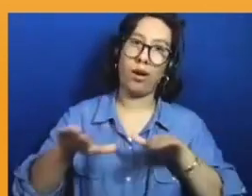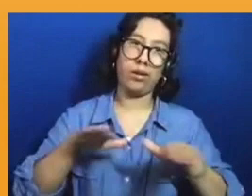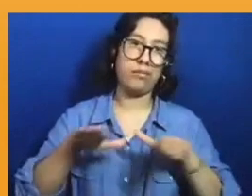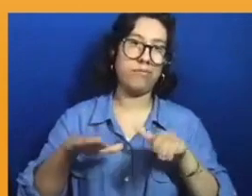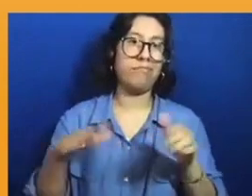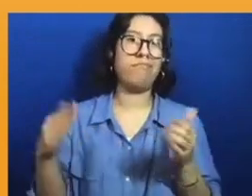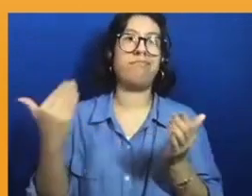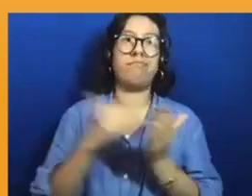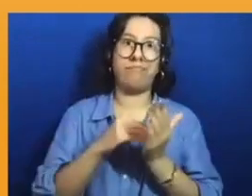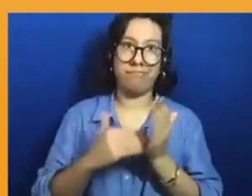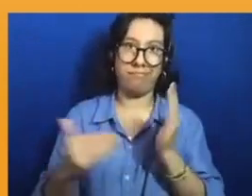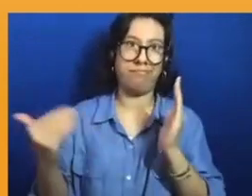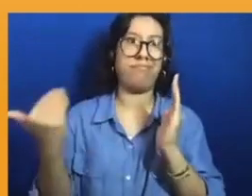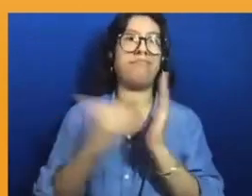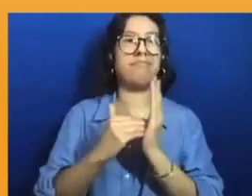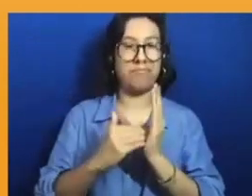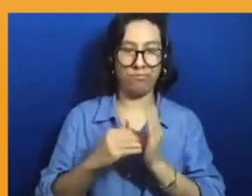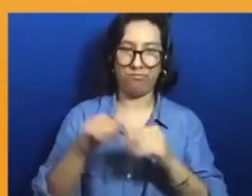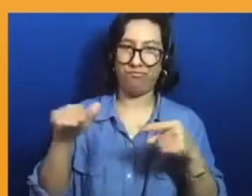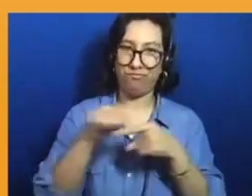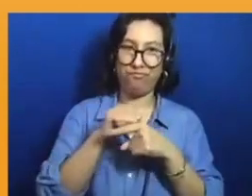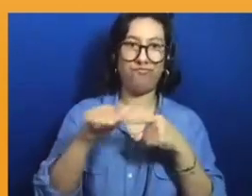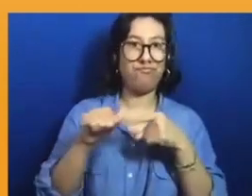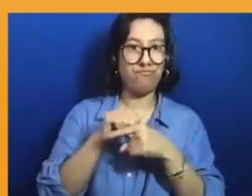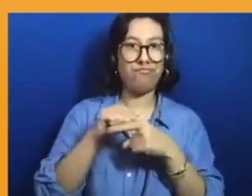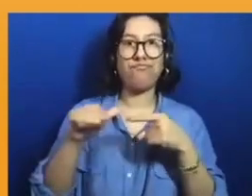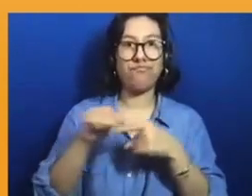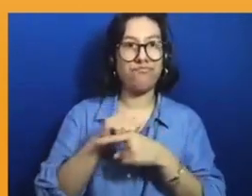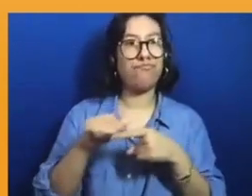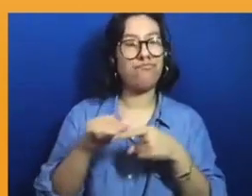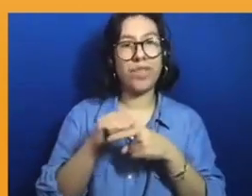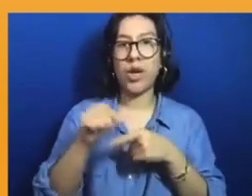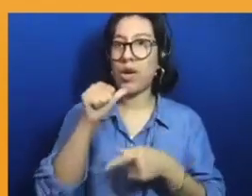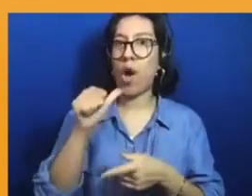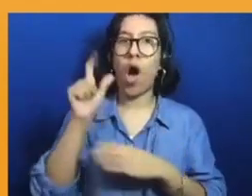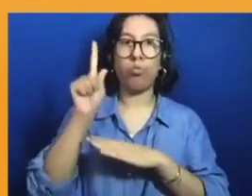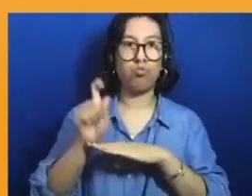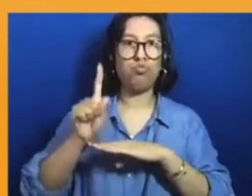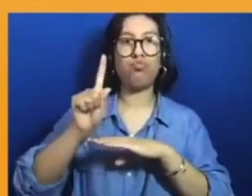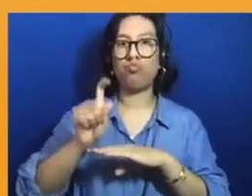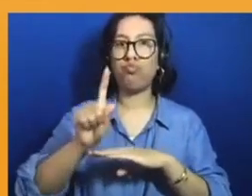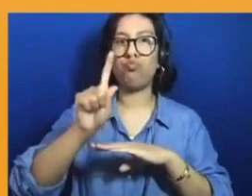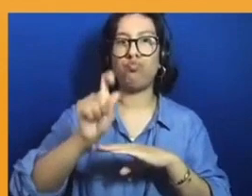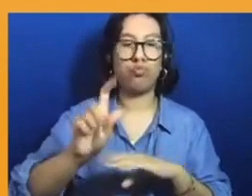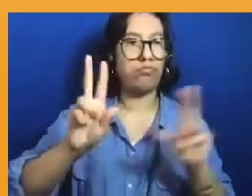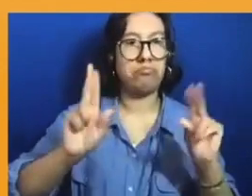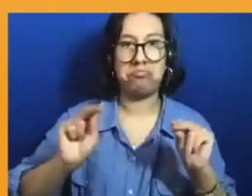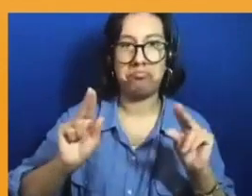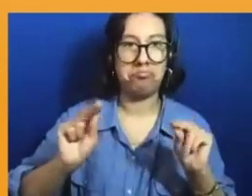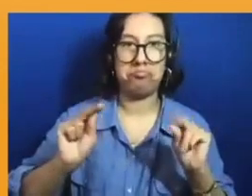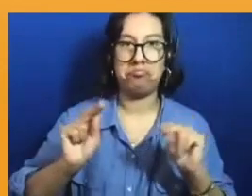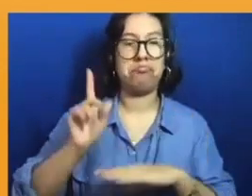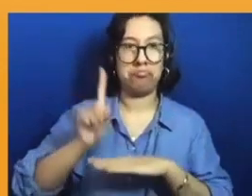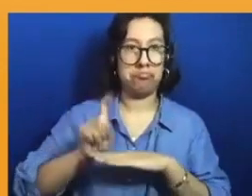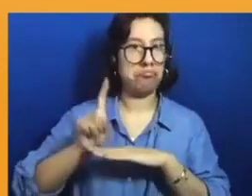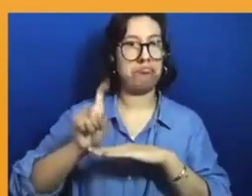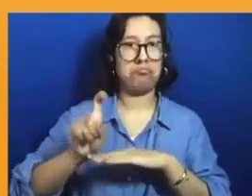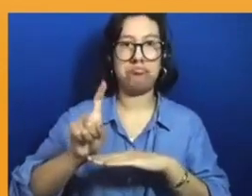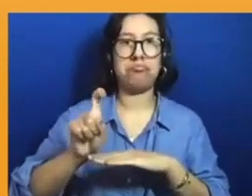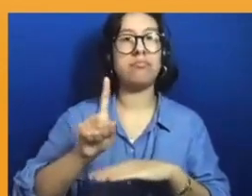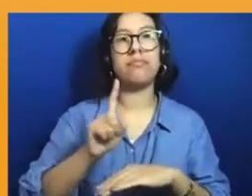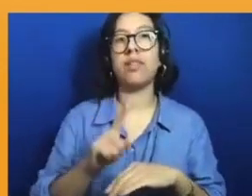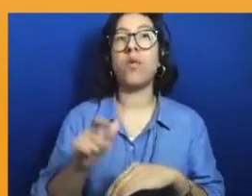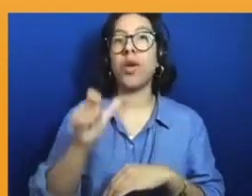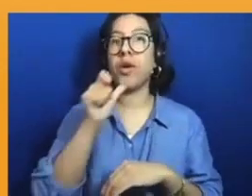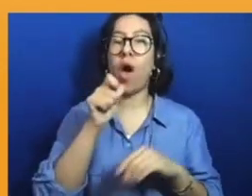over and over and over so we don't jump, our head doesn't go up and down, or we